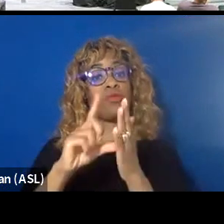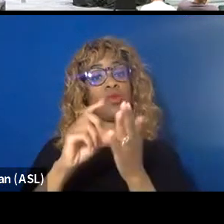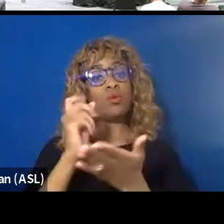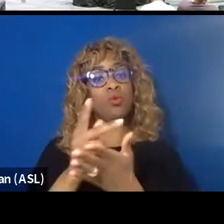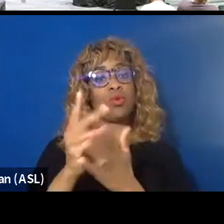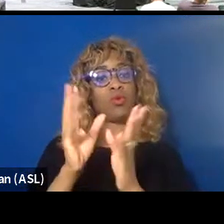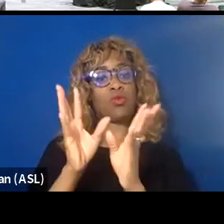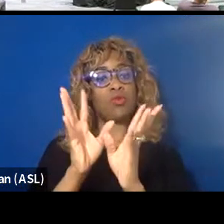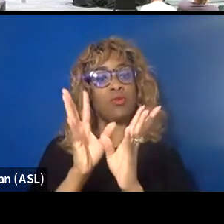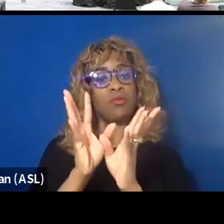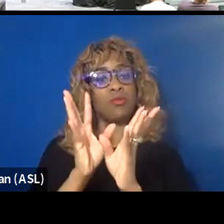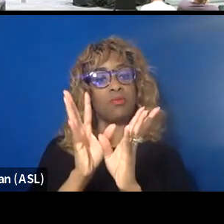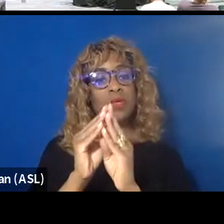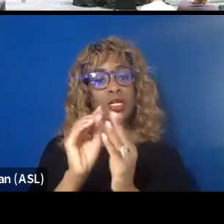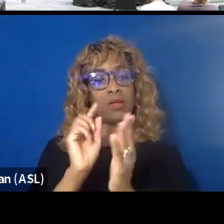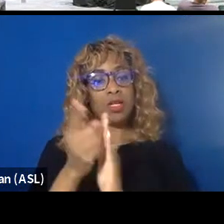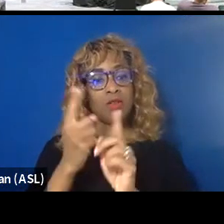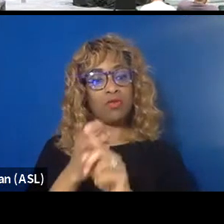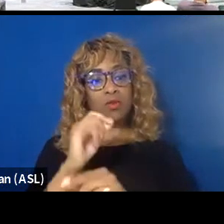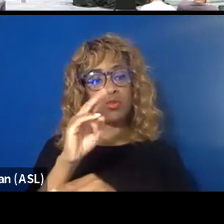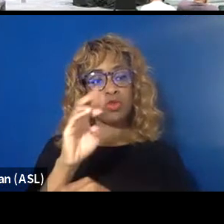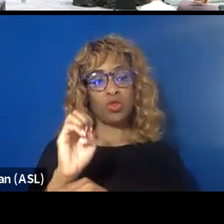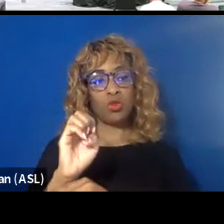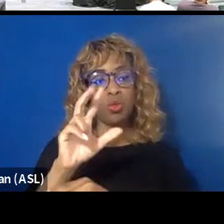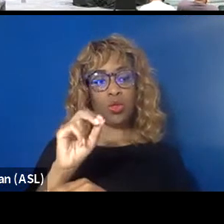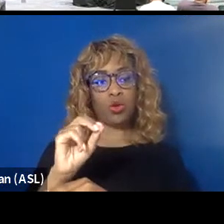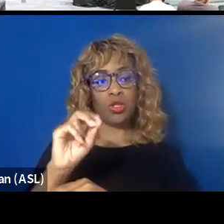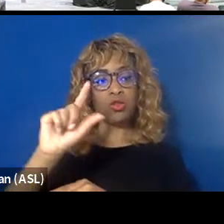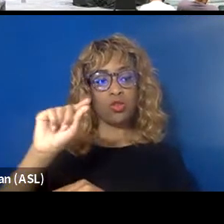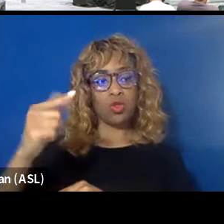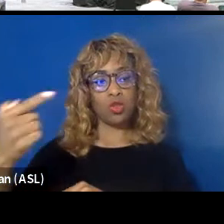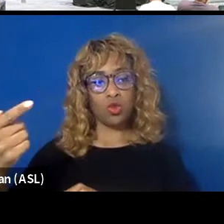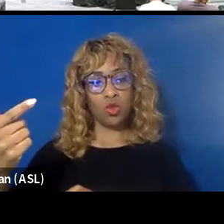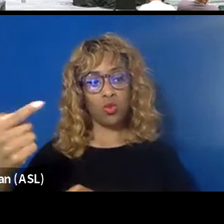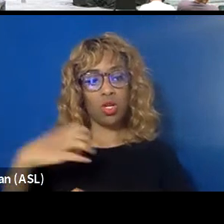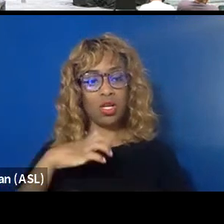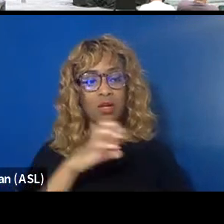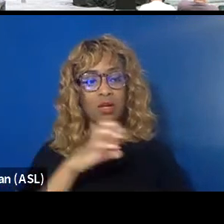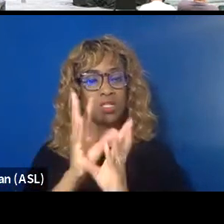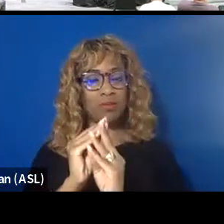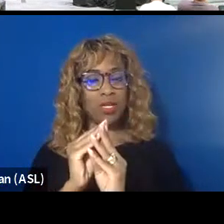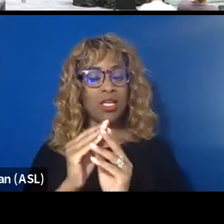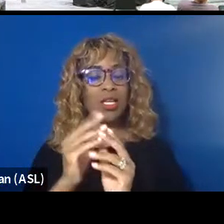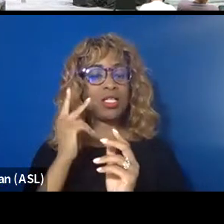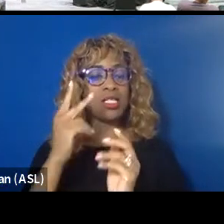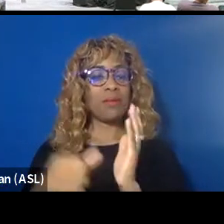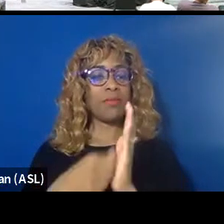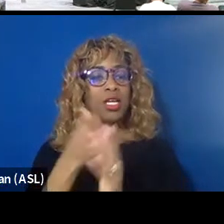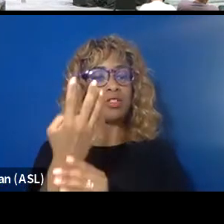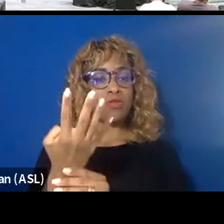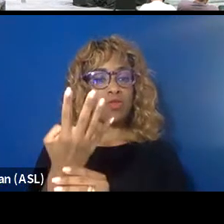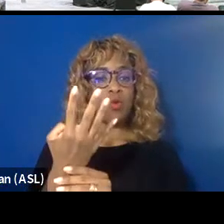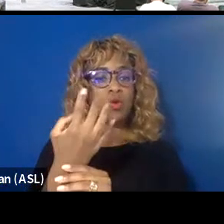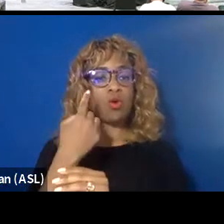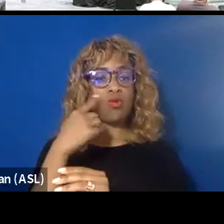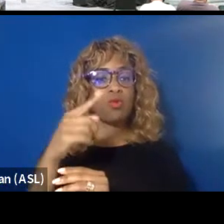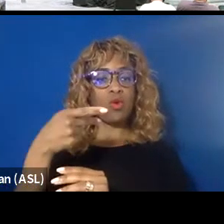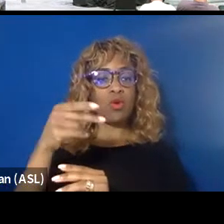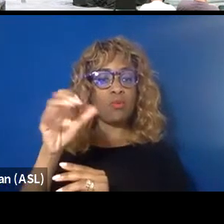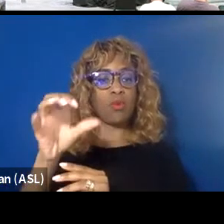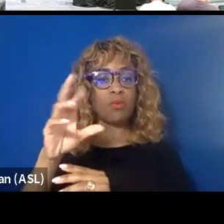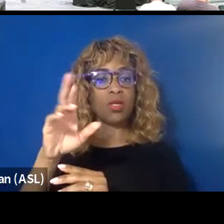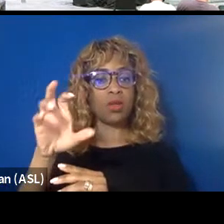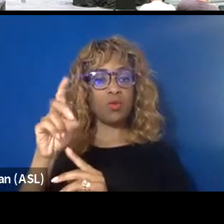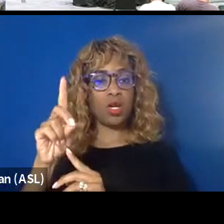minutes from the June 30th, 2021 commission meeting. If you'll note on page 4, for purposes of the public